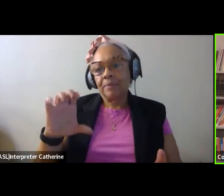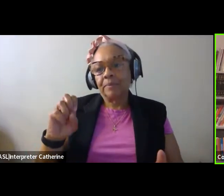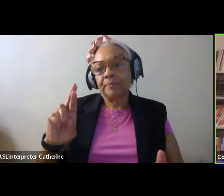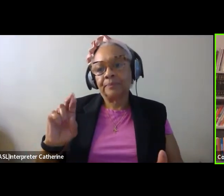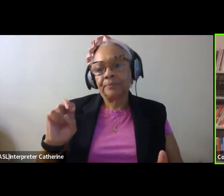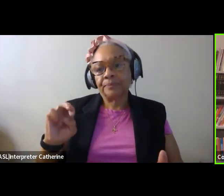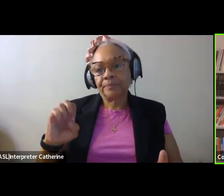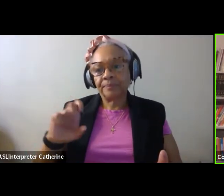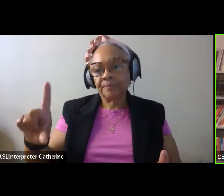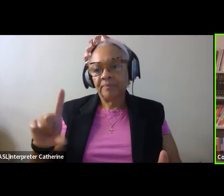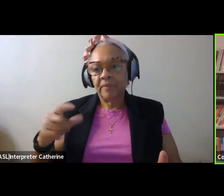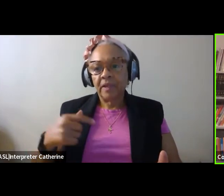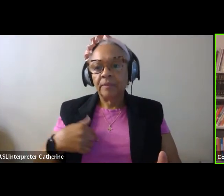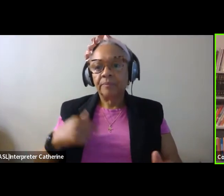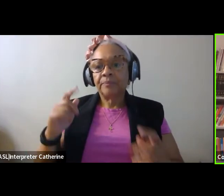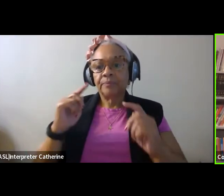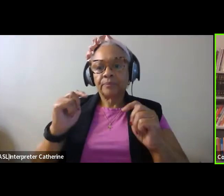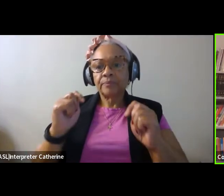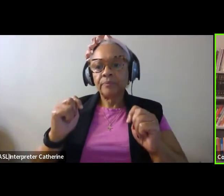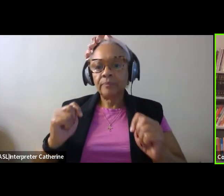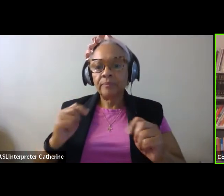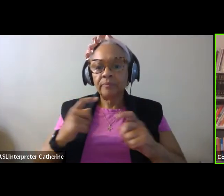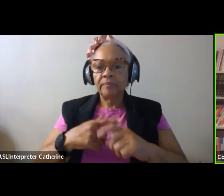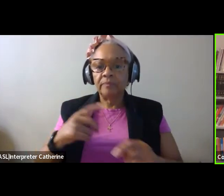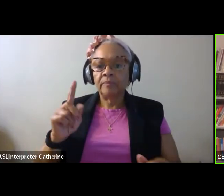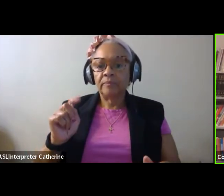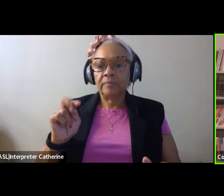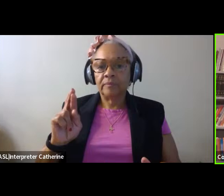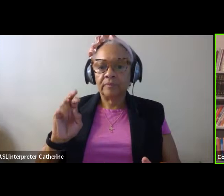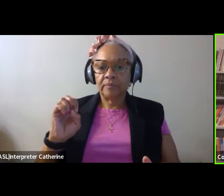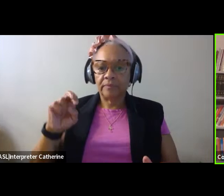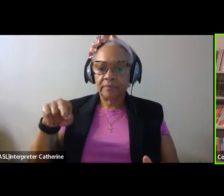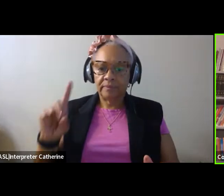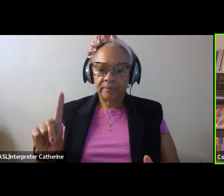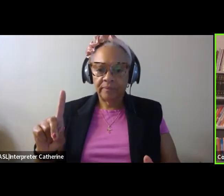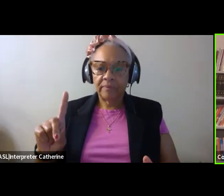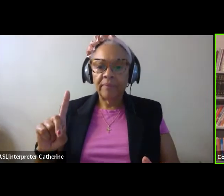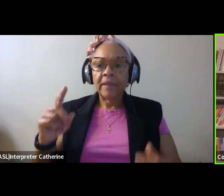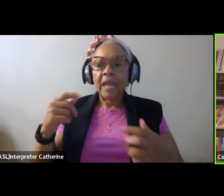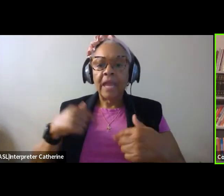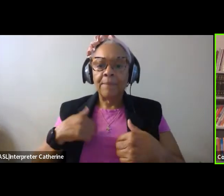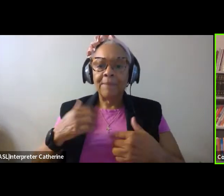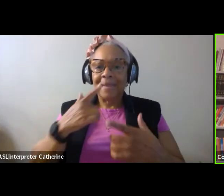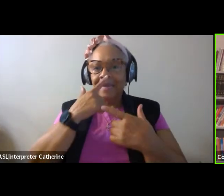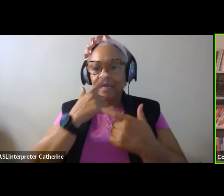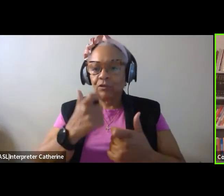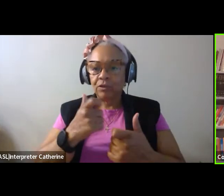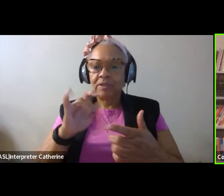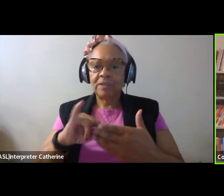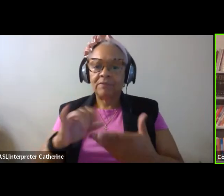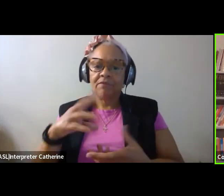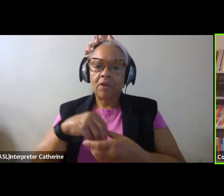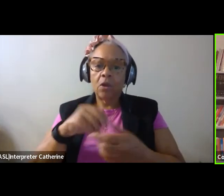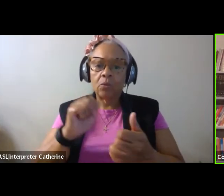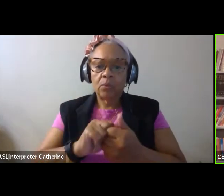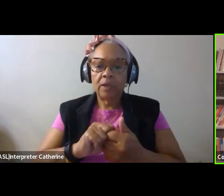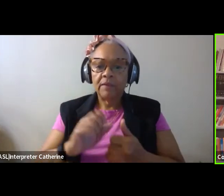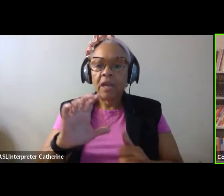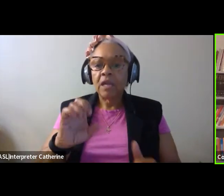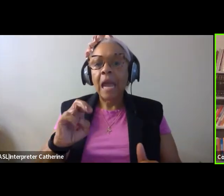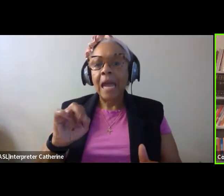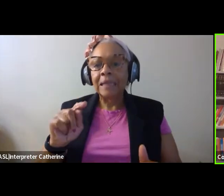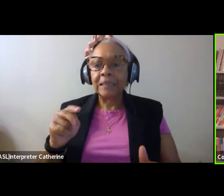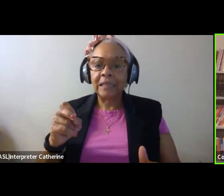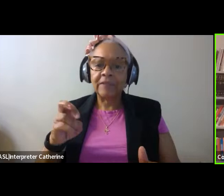I'm a tutor from Trend, and my interest actually lies in cognitive and